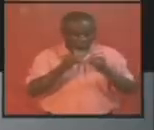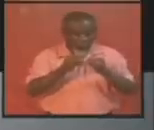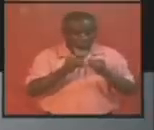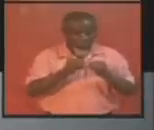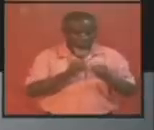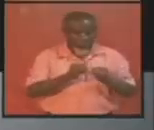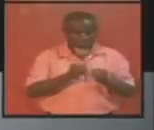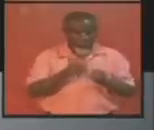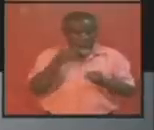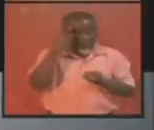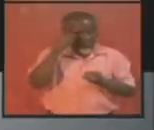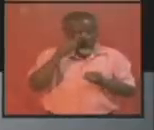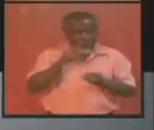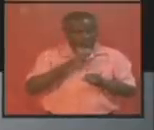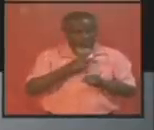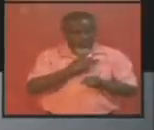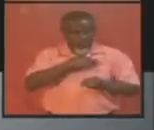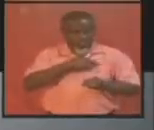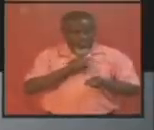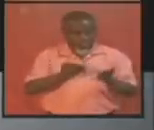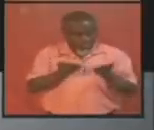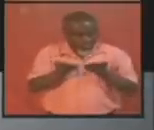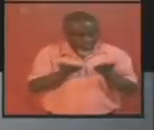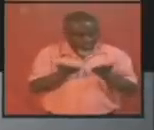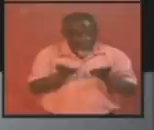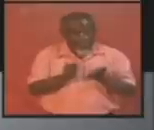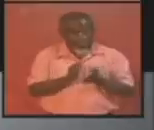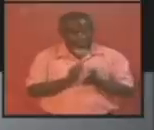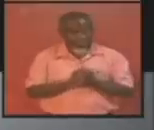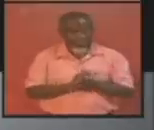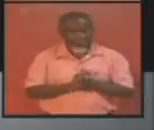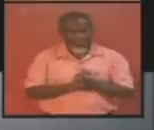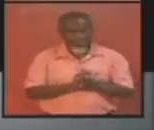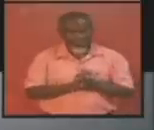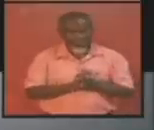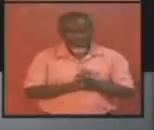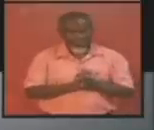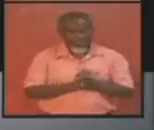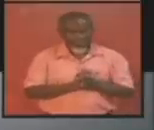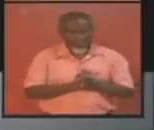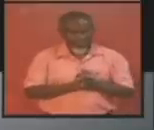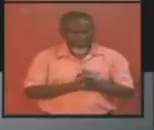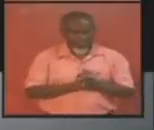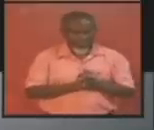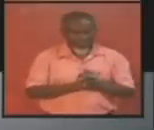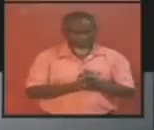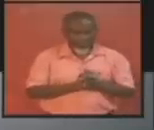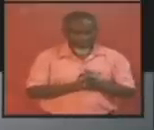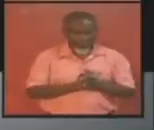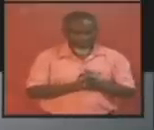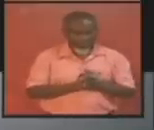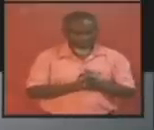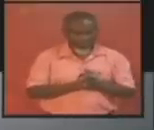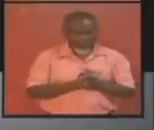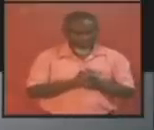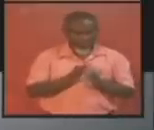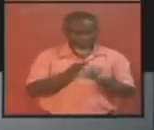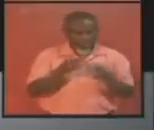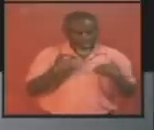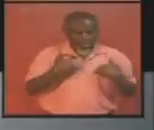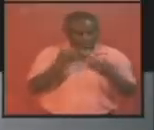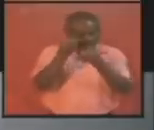guidelines, and there was no information on that. So your answer would be much appreciated. Thank